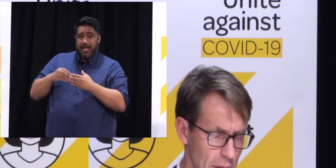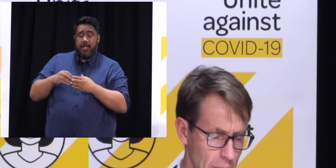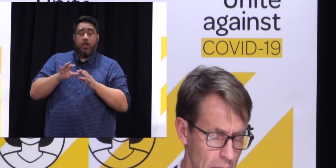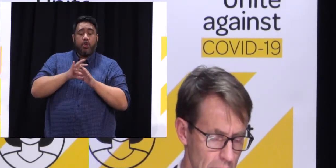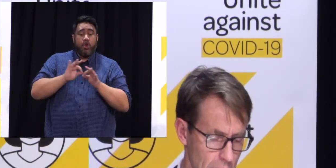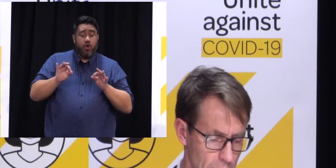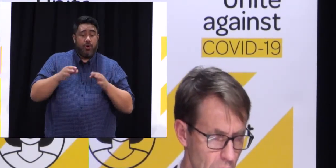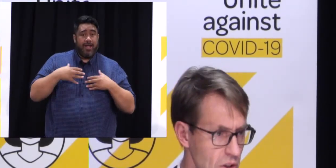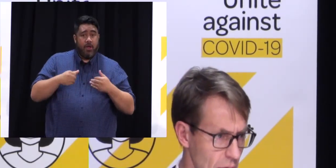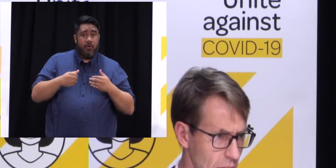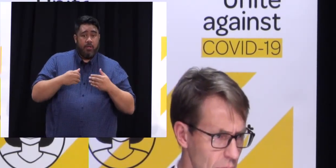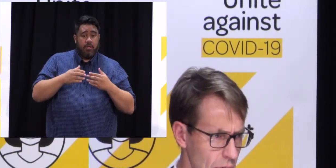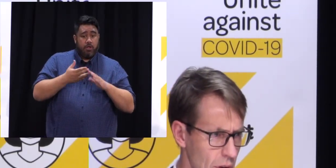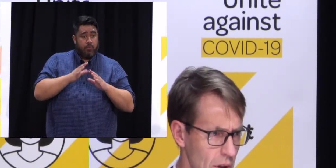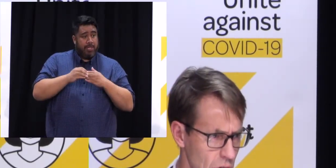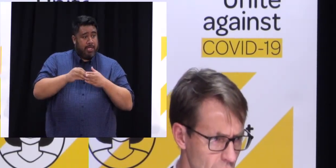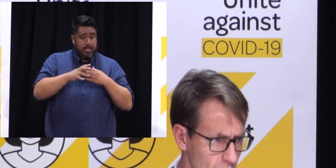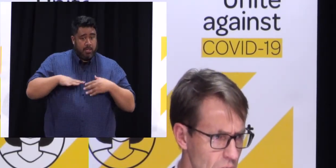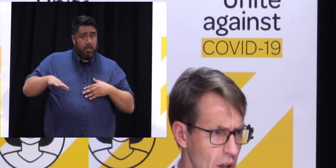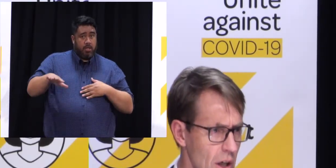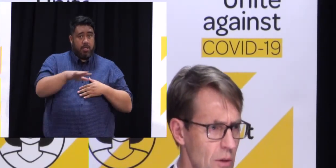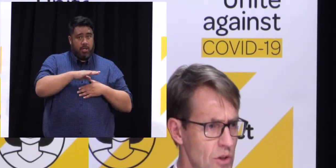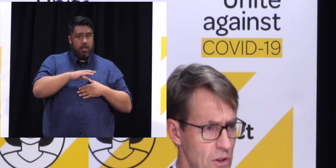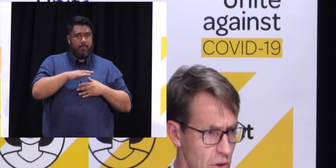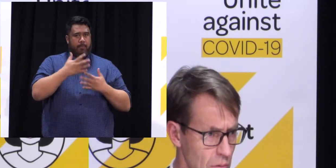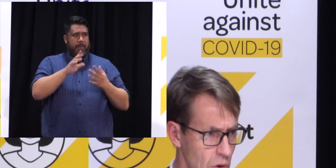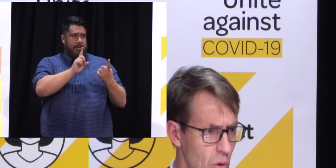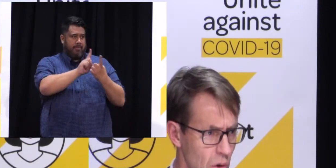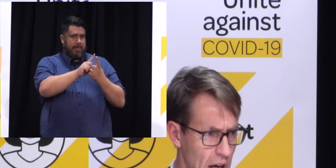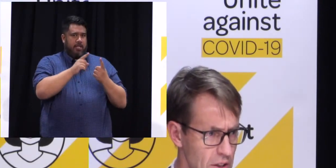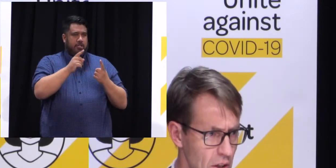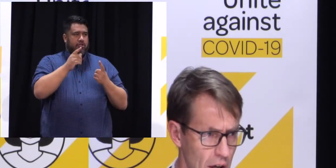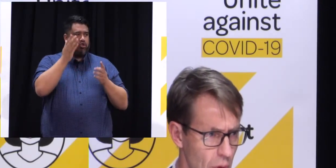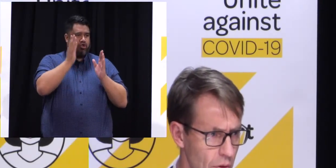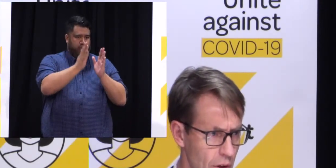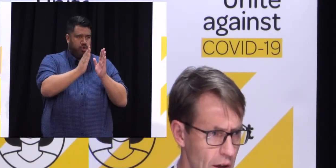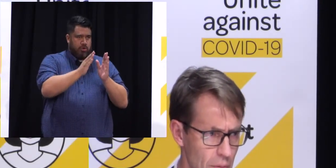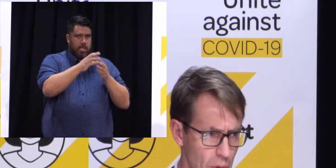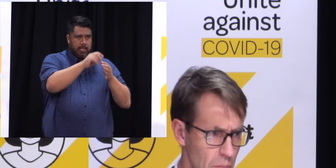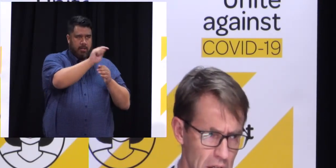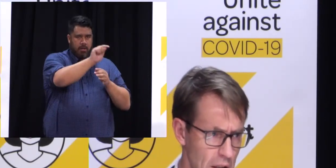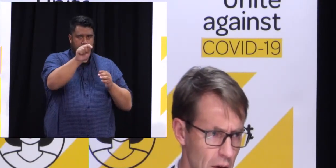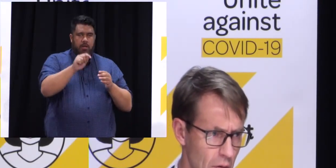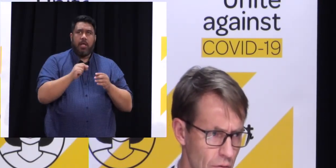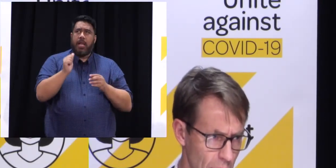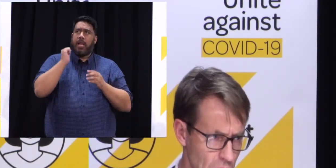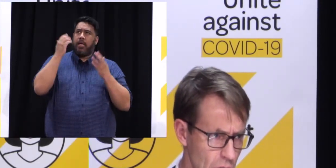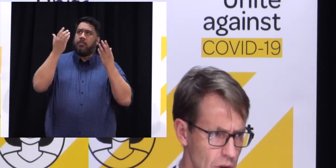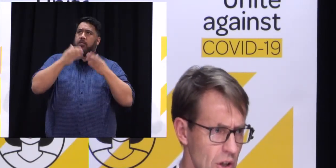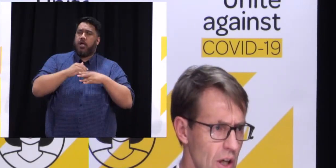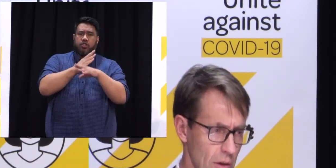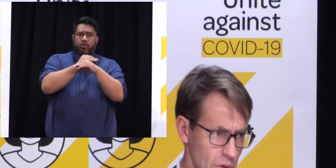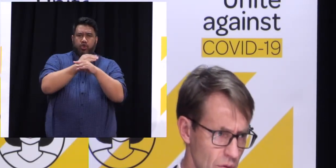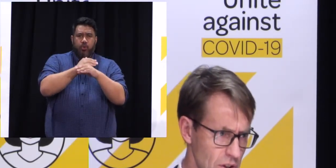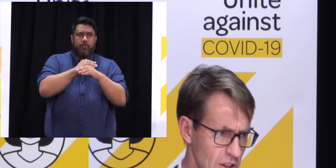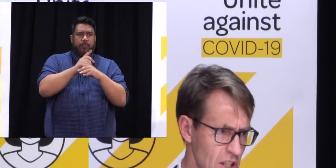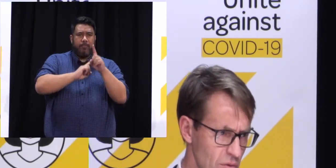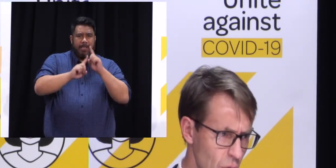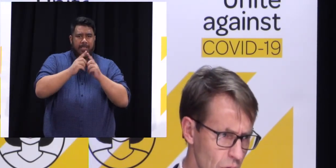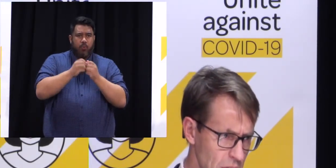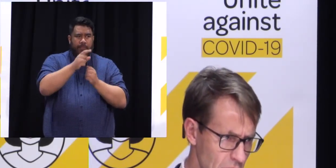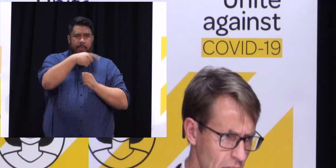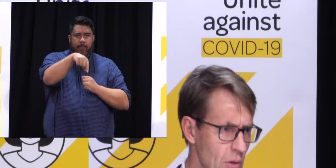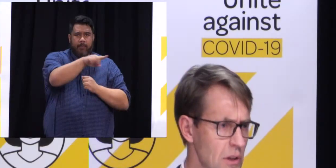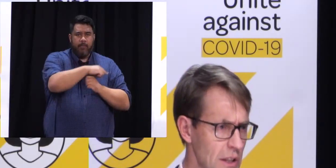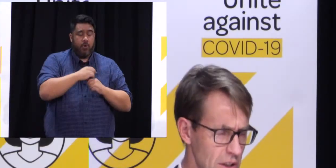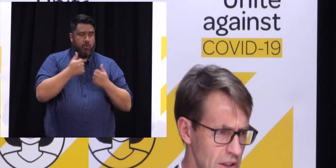very positively with the church. There was a Zoom call last night with many from the church that was very successful